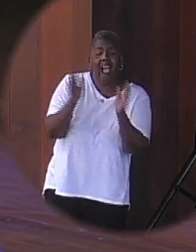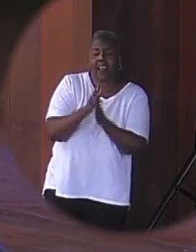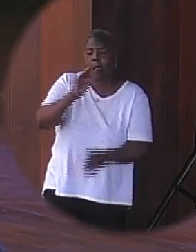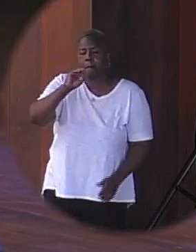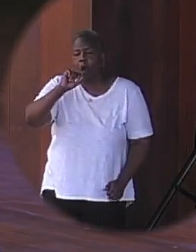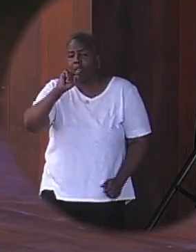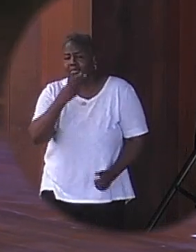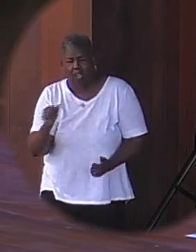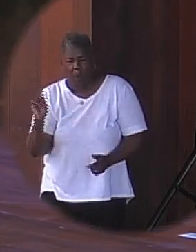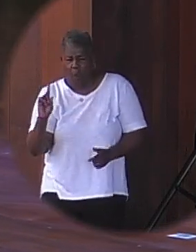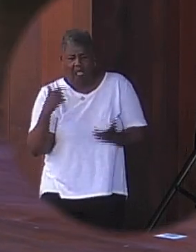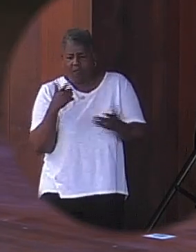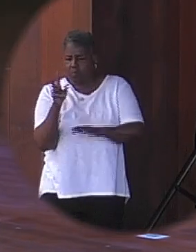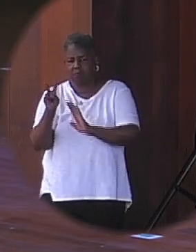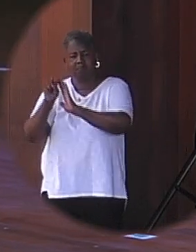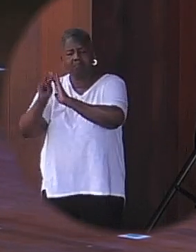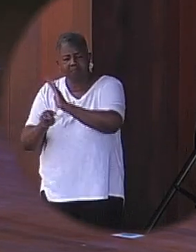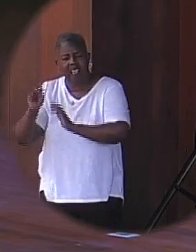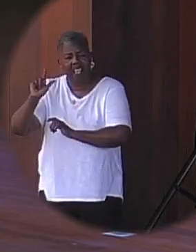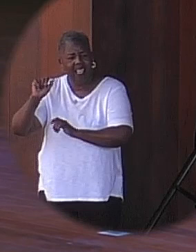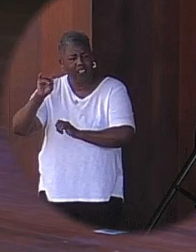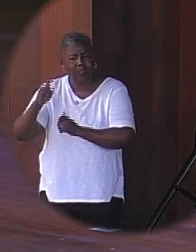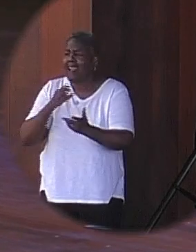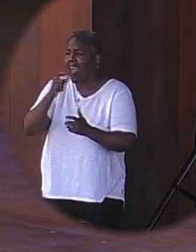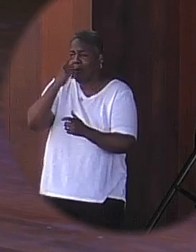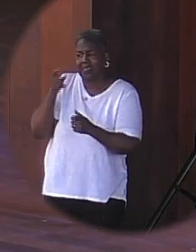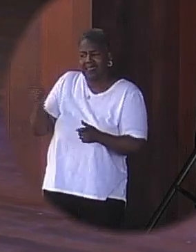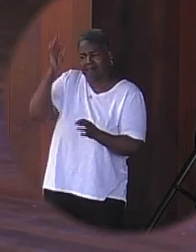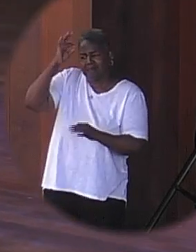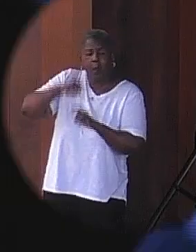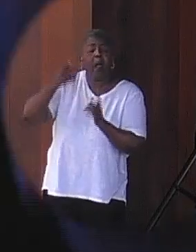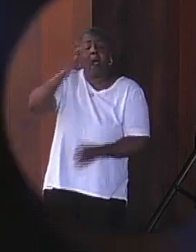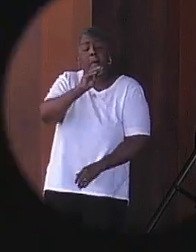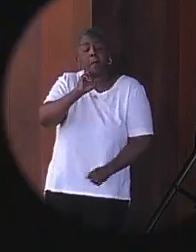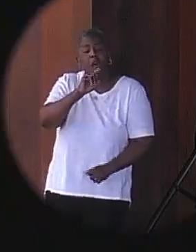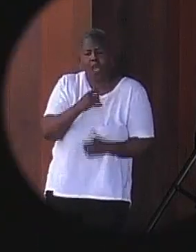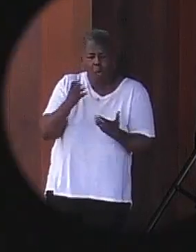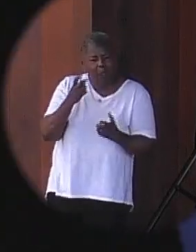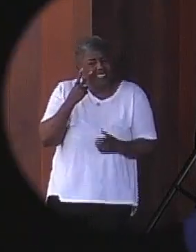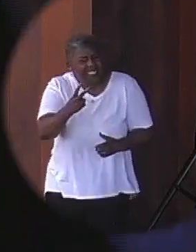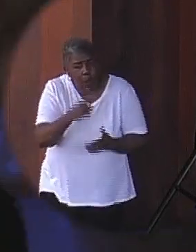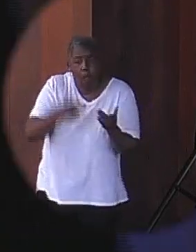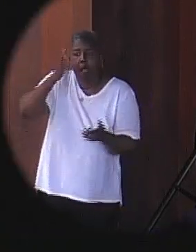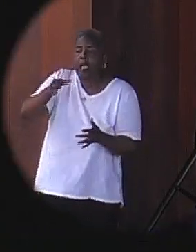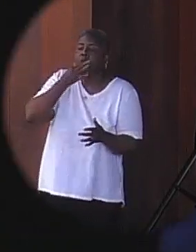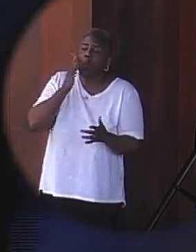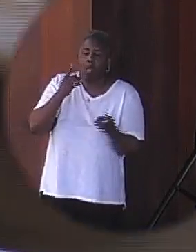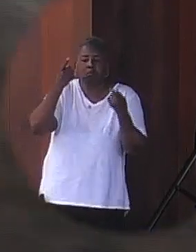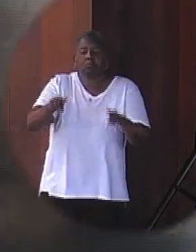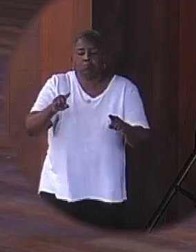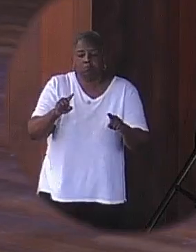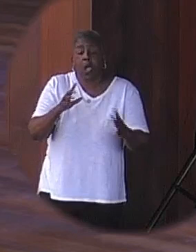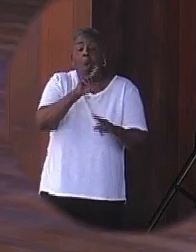Martha, where have you laid Lazarus? It's not because he doesn't know, but he wants Martha to watch what God is about to do. And